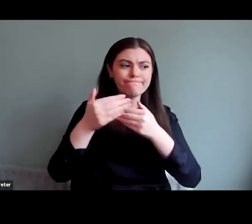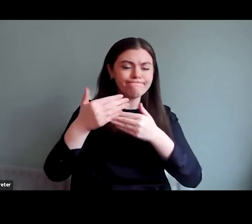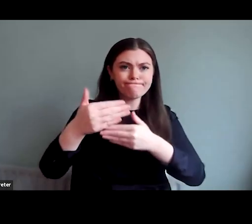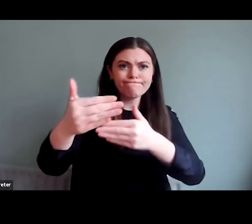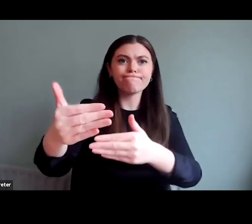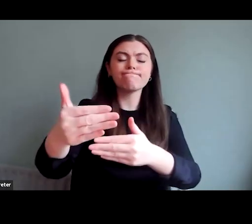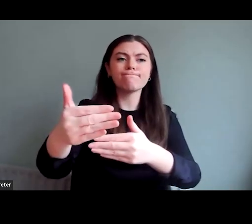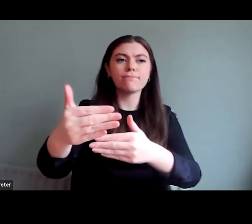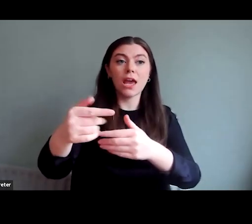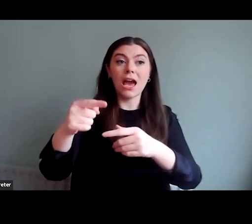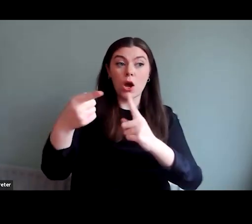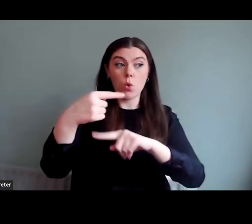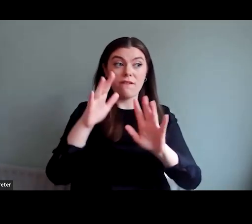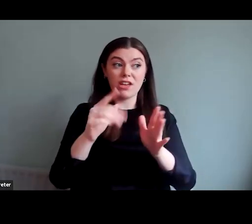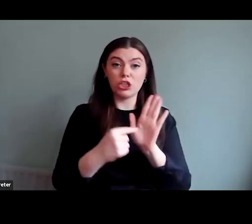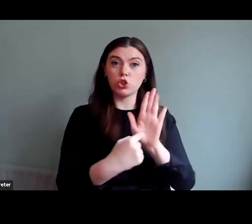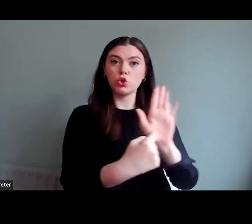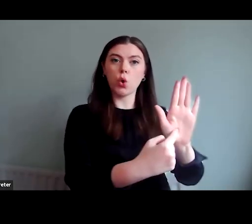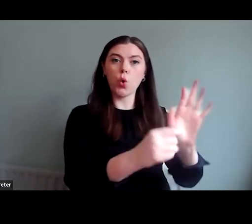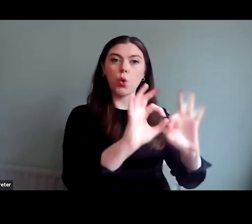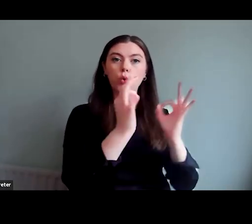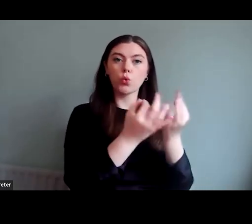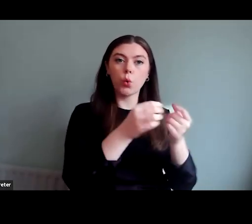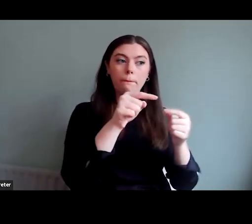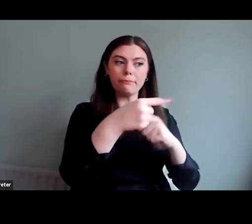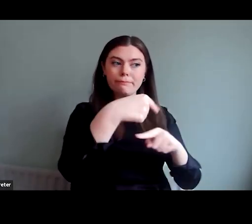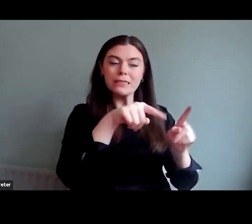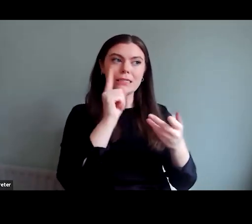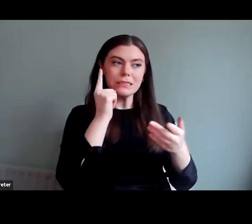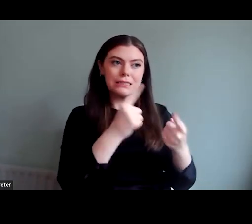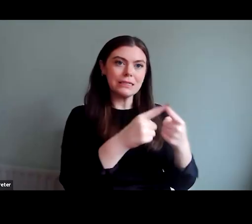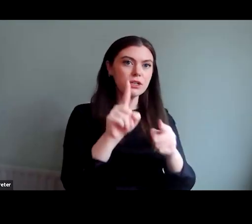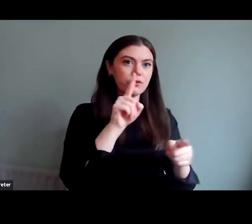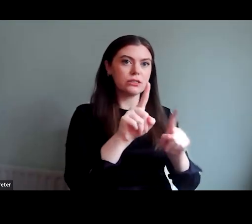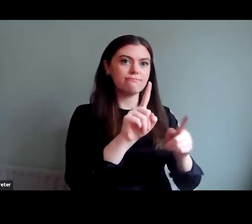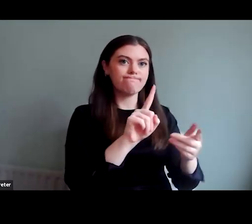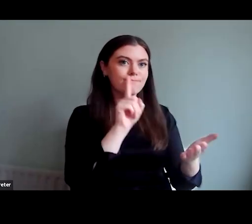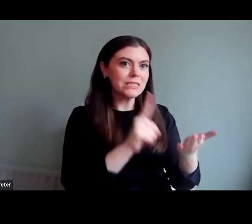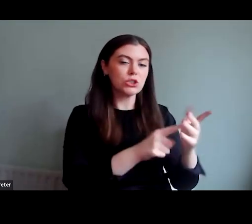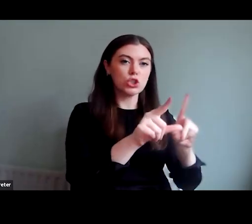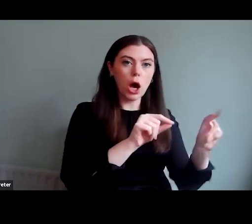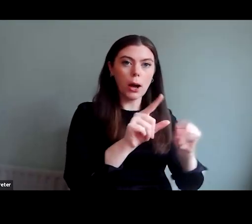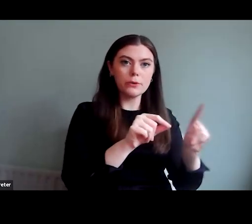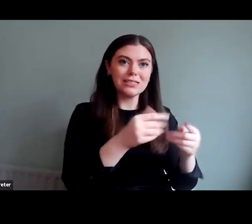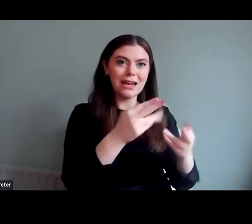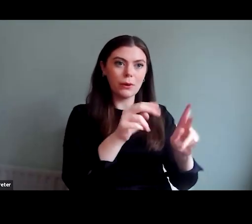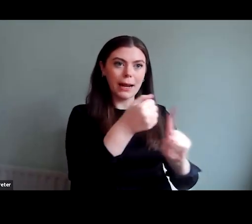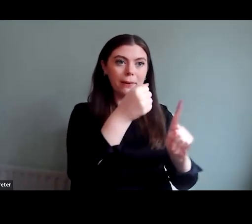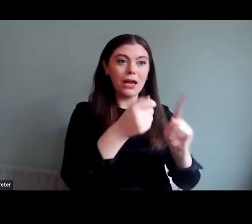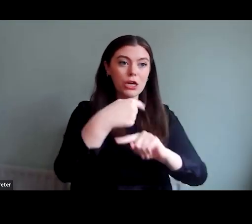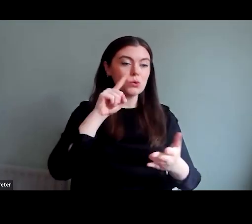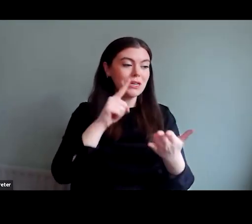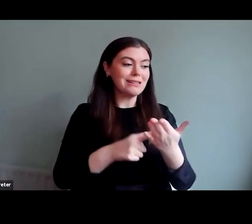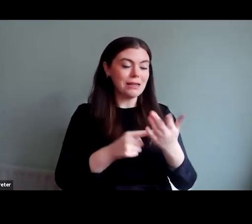that. And it was only March this year that we took a decision that we wouldn't continue paying for Microsoft 365,